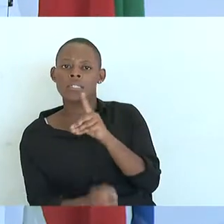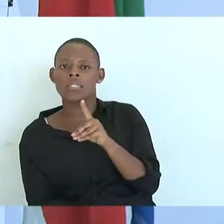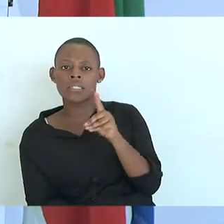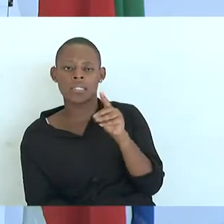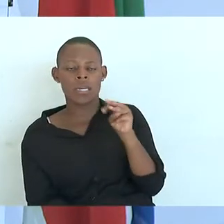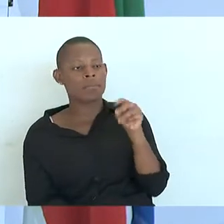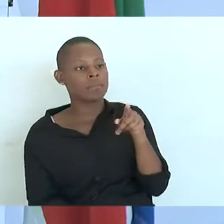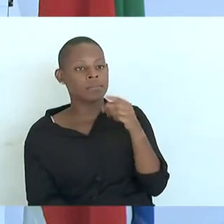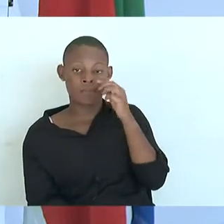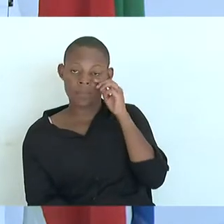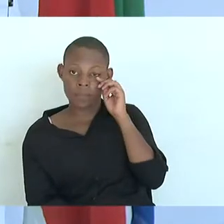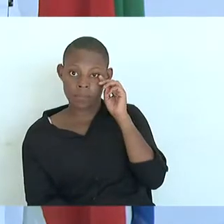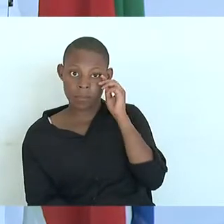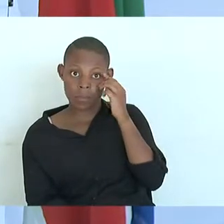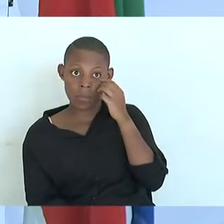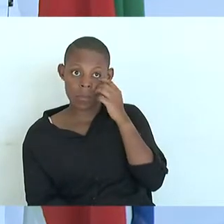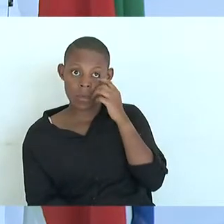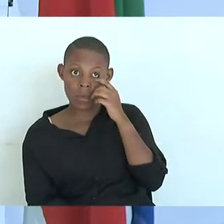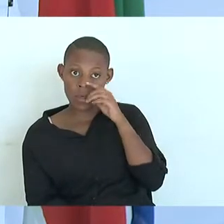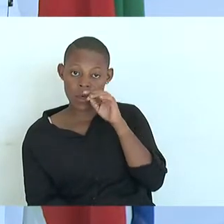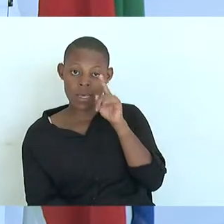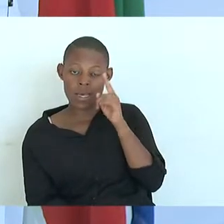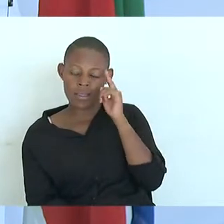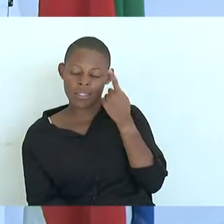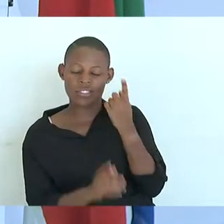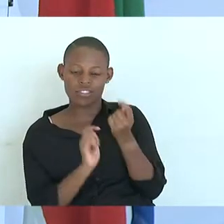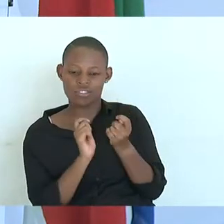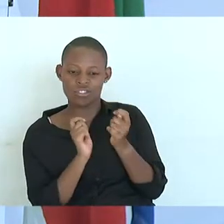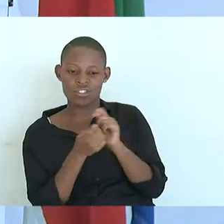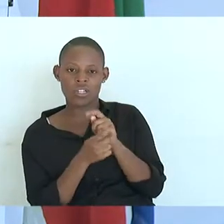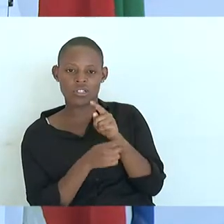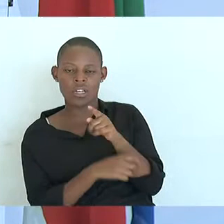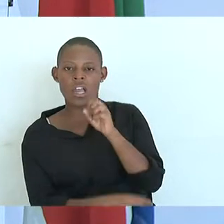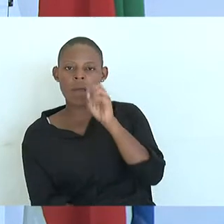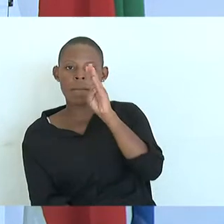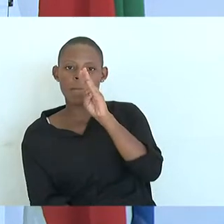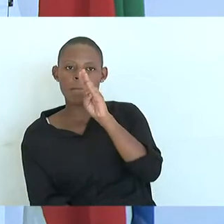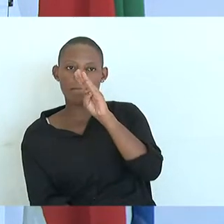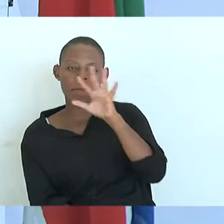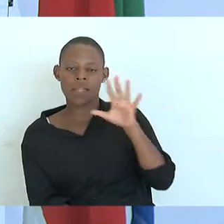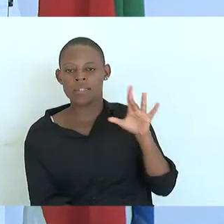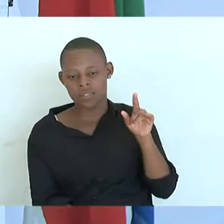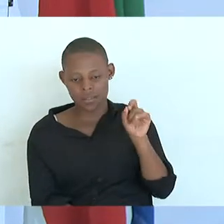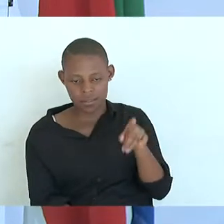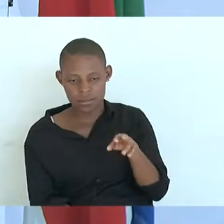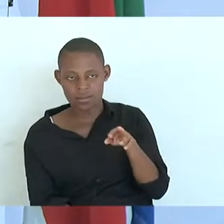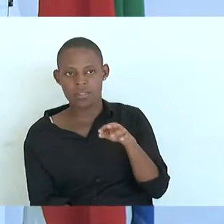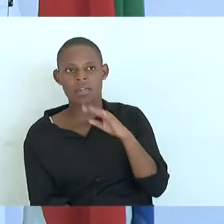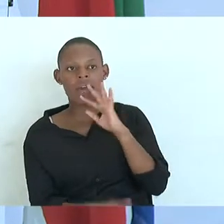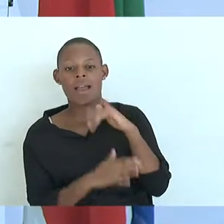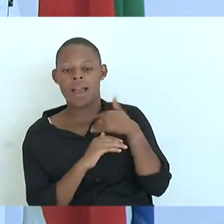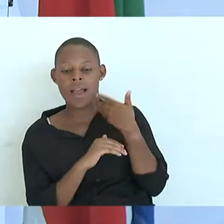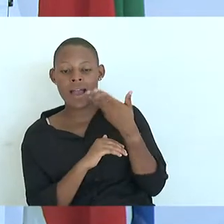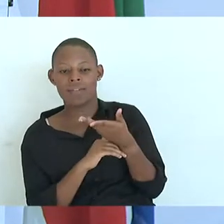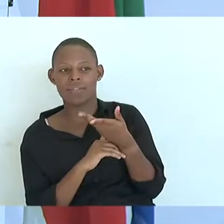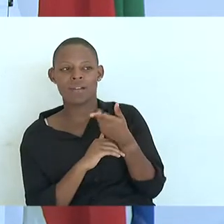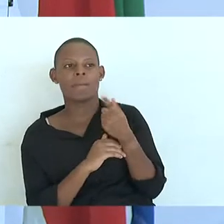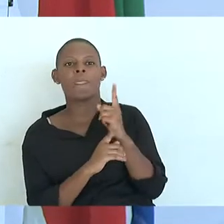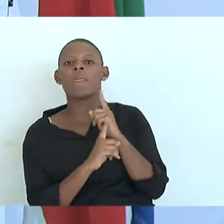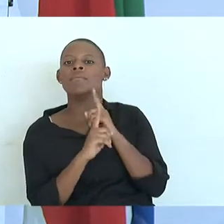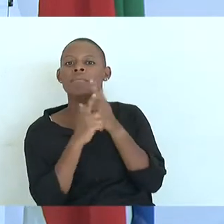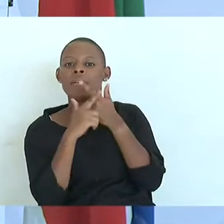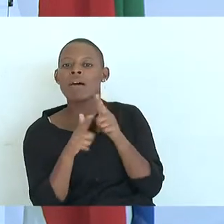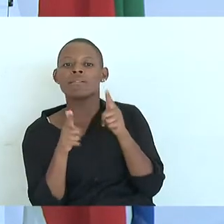I think if there's a thing we need to change is these billions that get announced, after the announcements and the